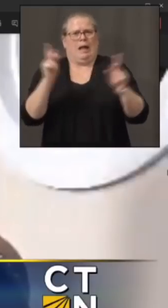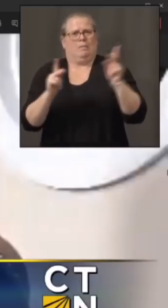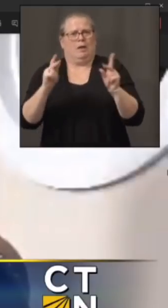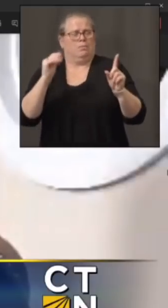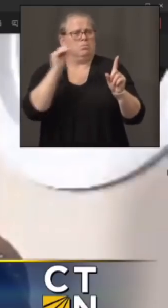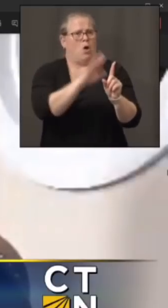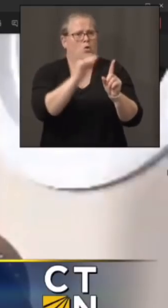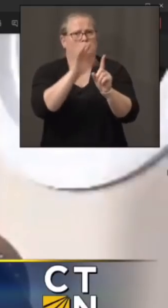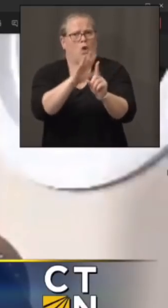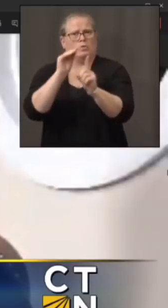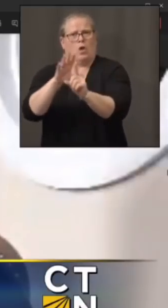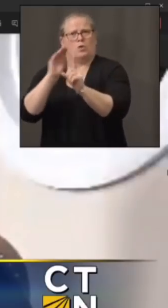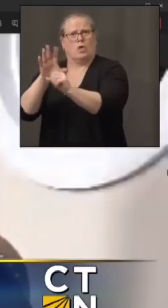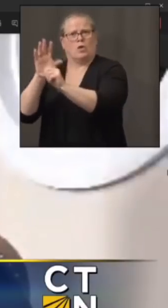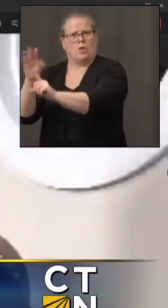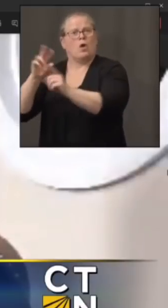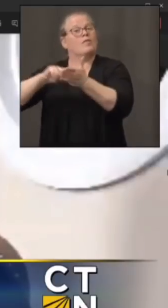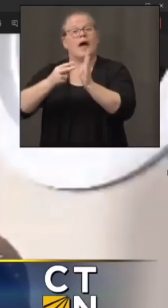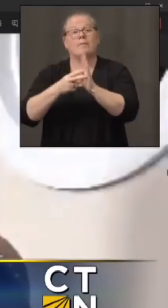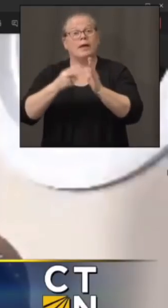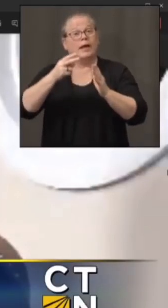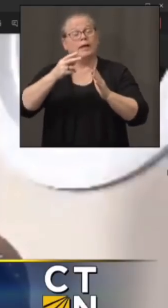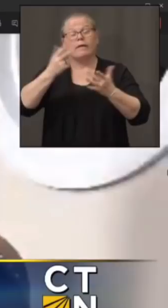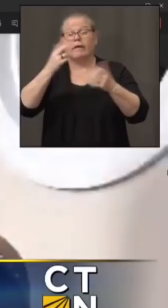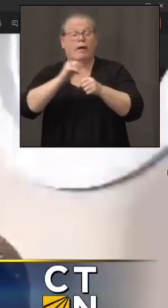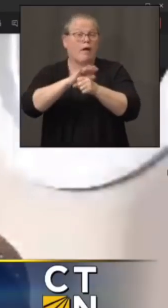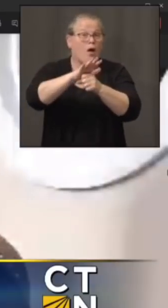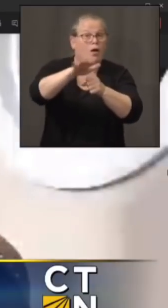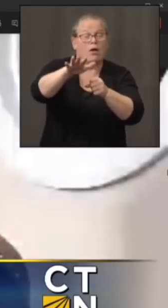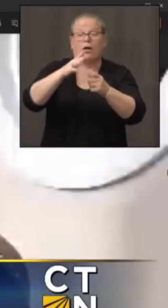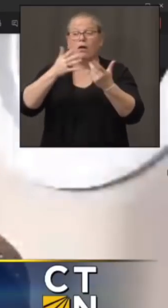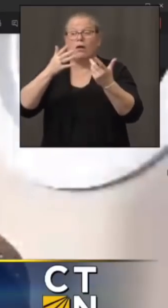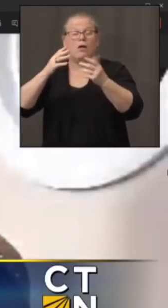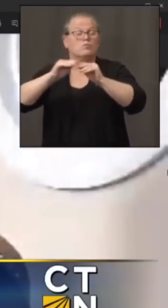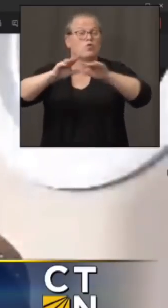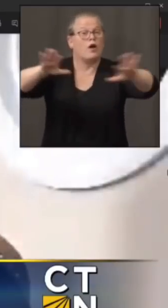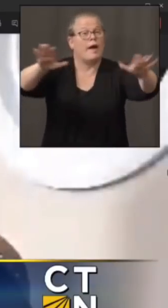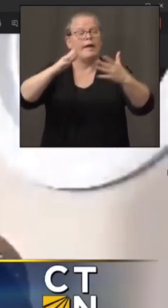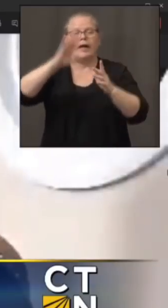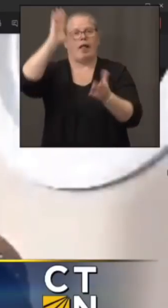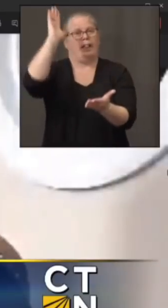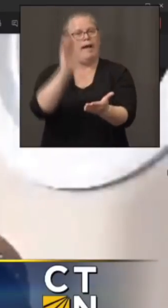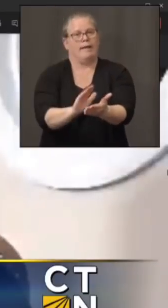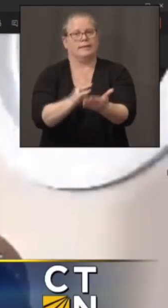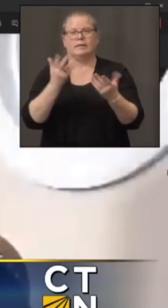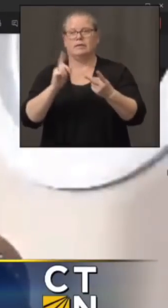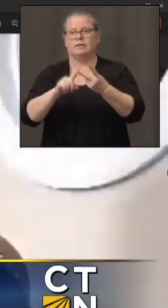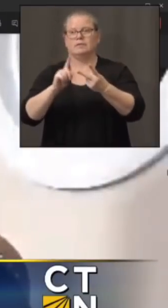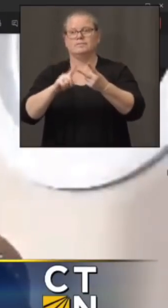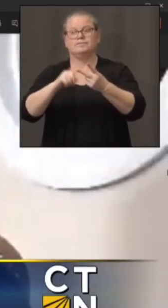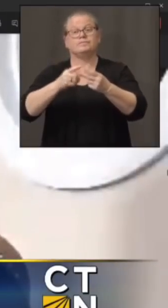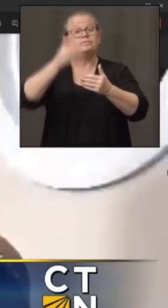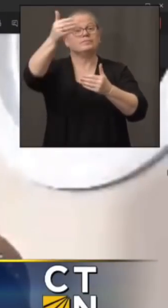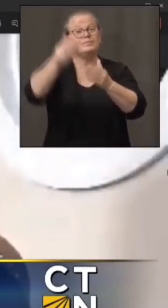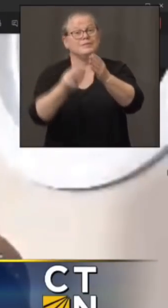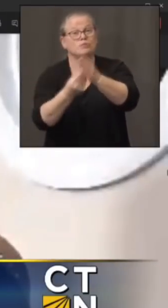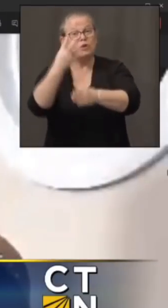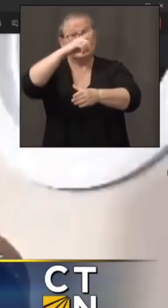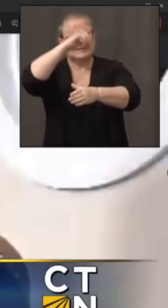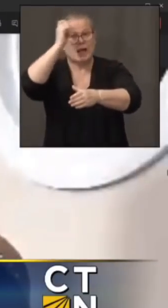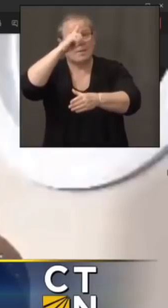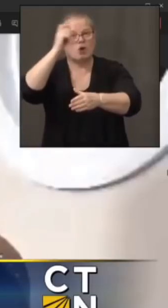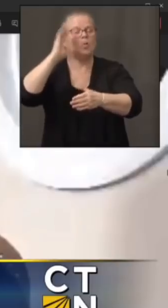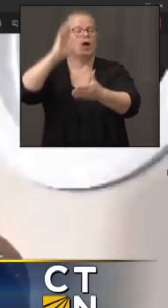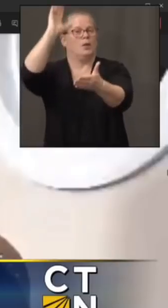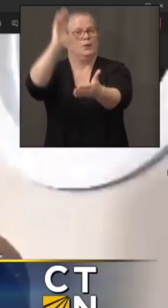will come down. You'll have the benefit of going into a season when it's less likely to spread, and then you're going to have a backdrop of more therapeutics.